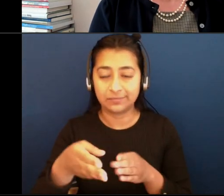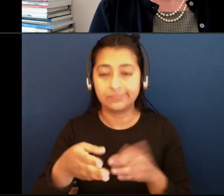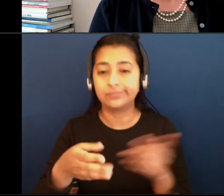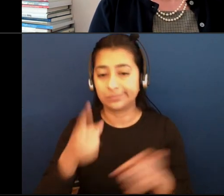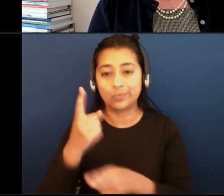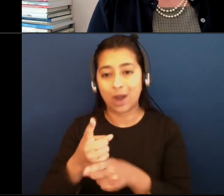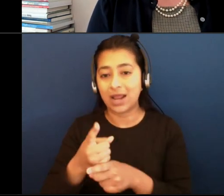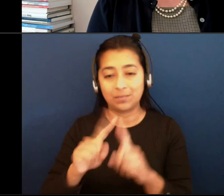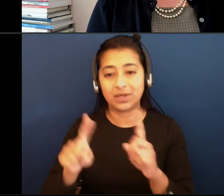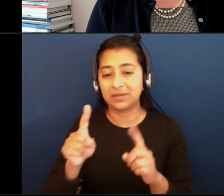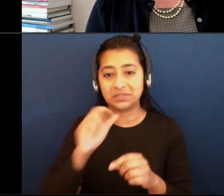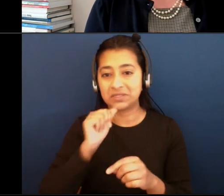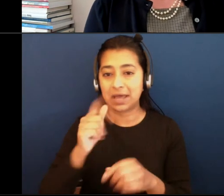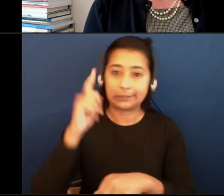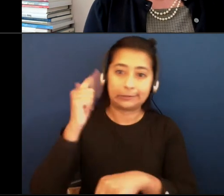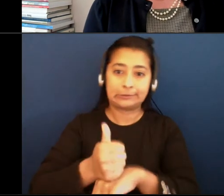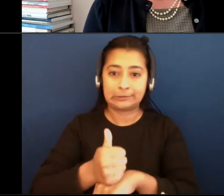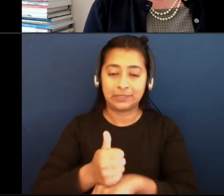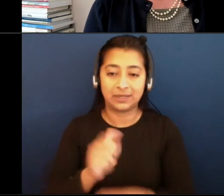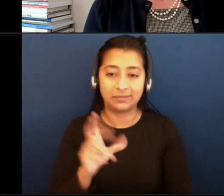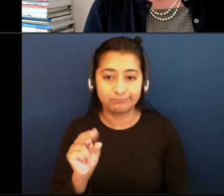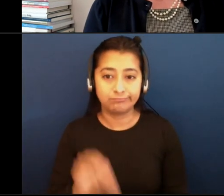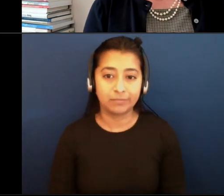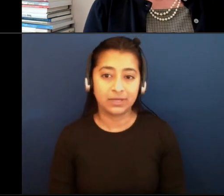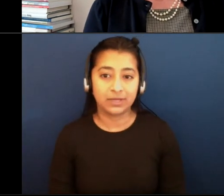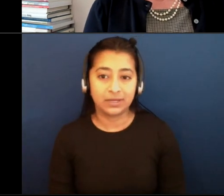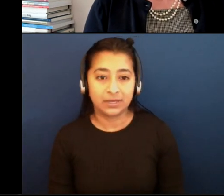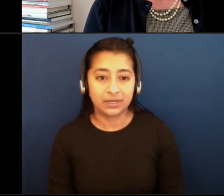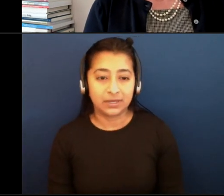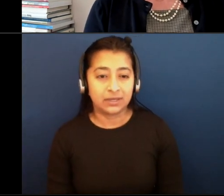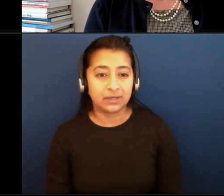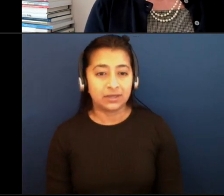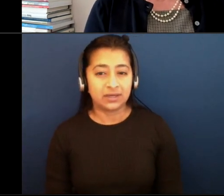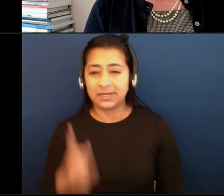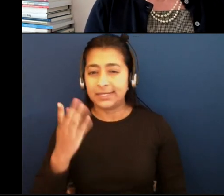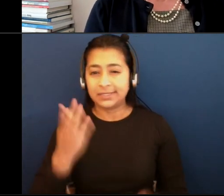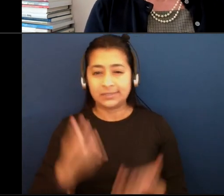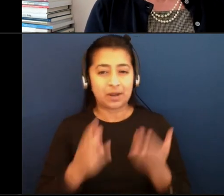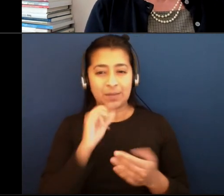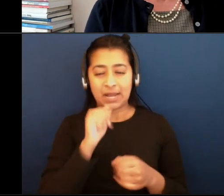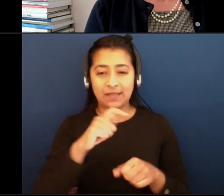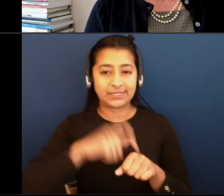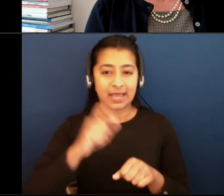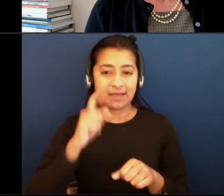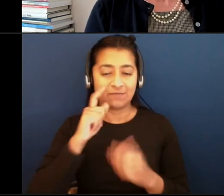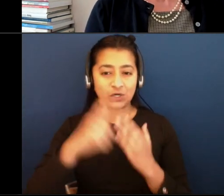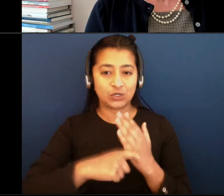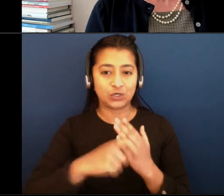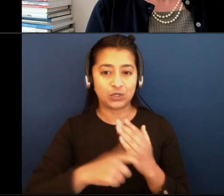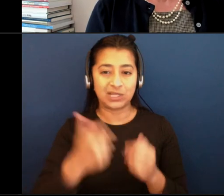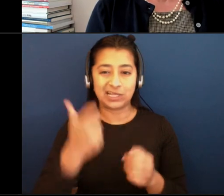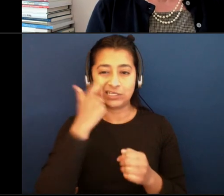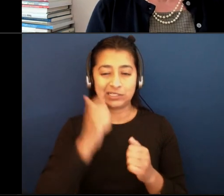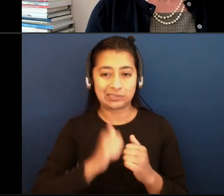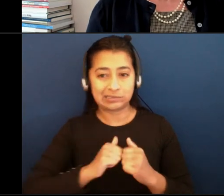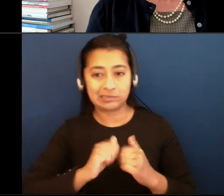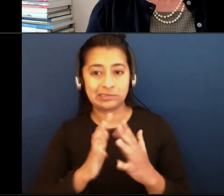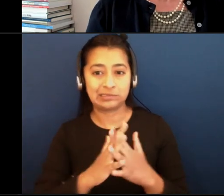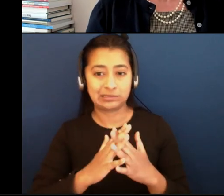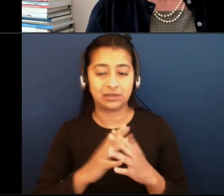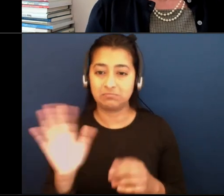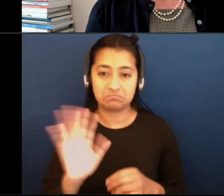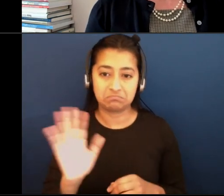stone. Yeah, I think I would say it's probably not the time to do that for a journal that has just launched,